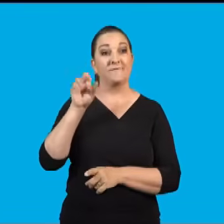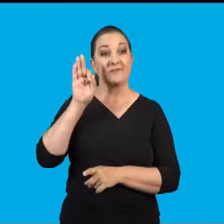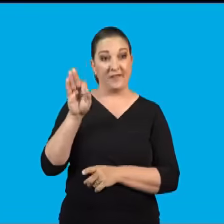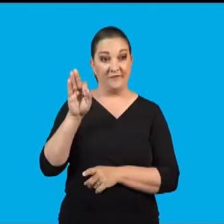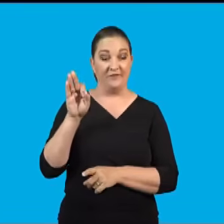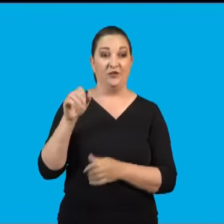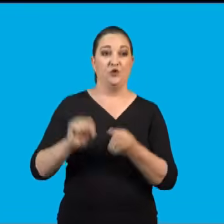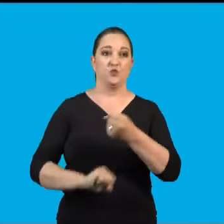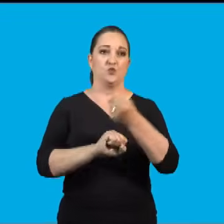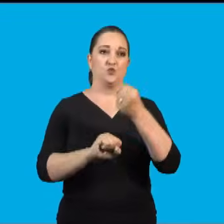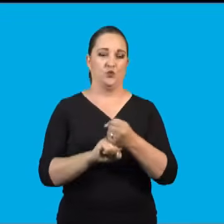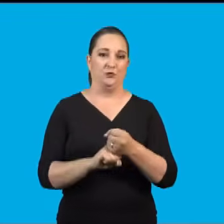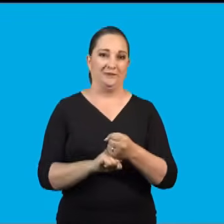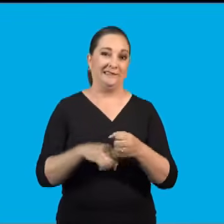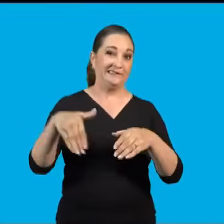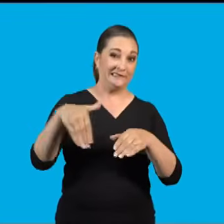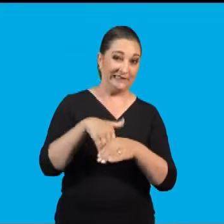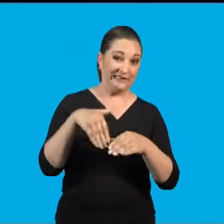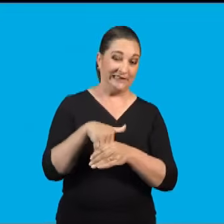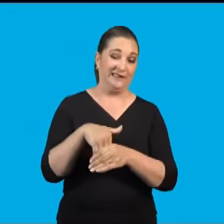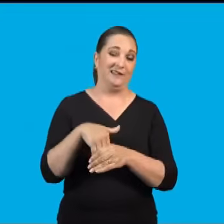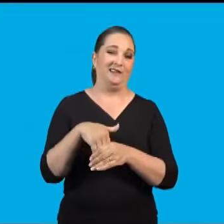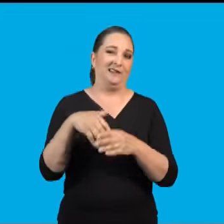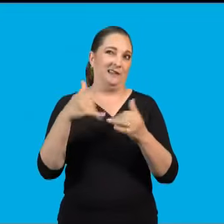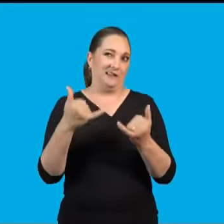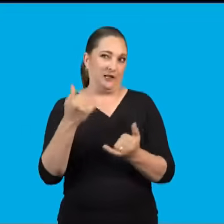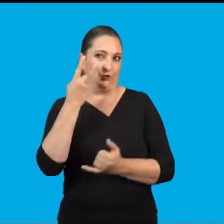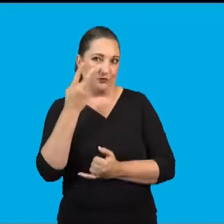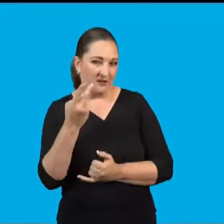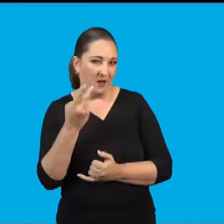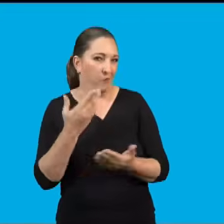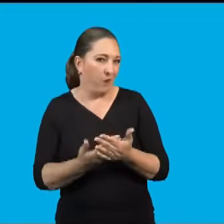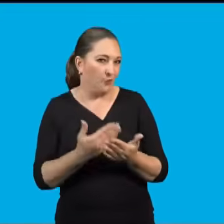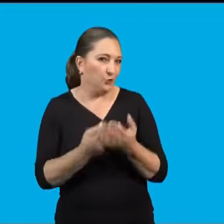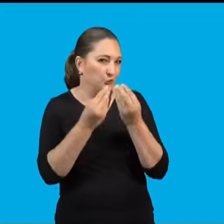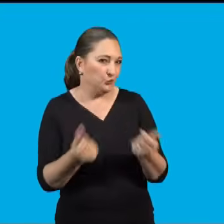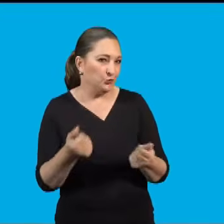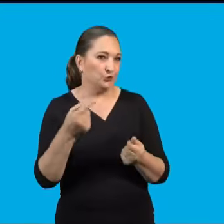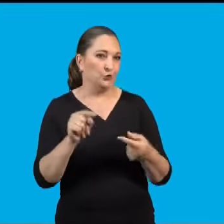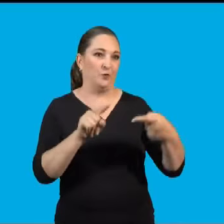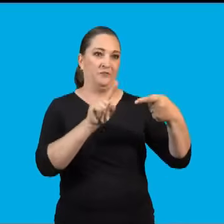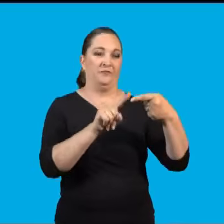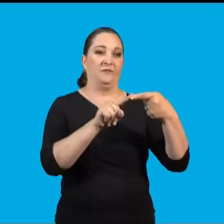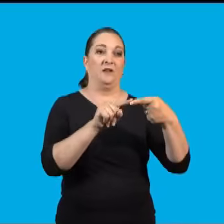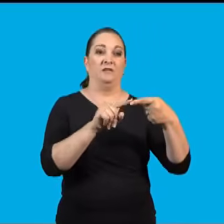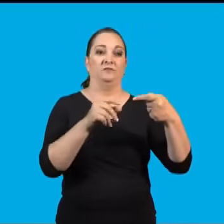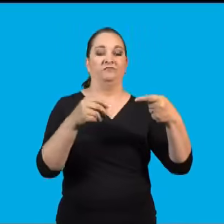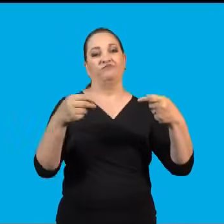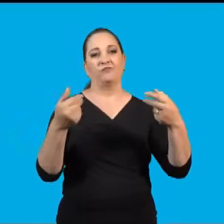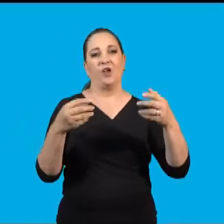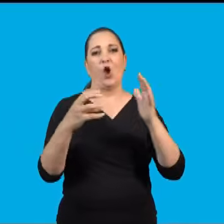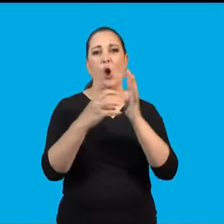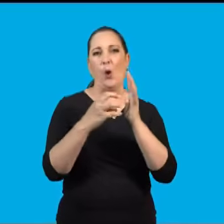to P.W. Botha's reforms. So if you look at the possible solution there, it says, the